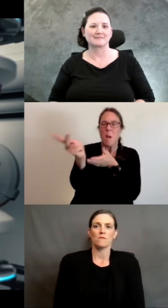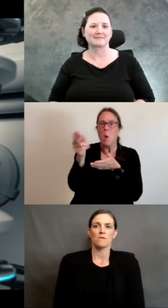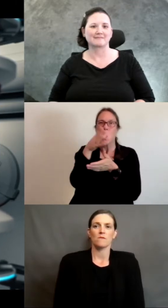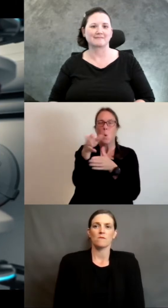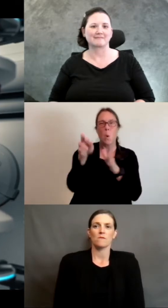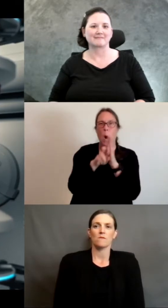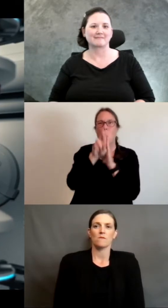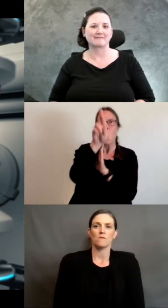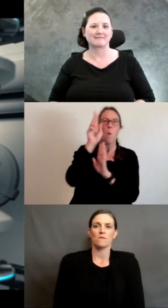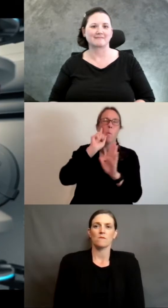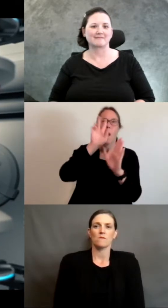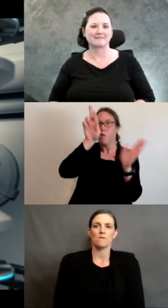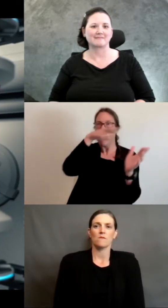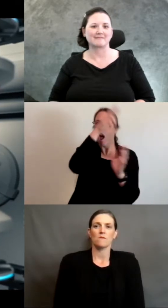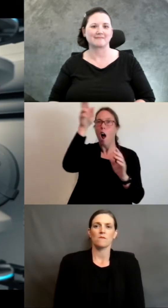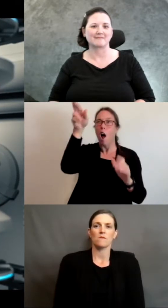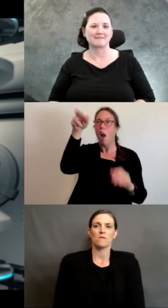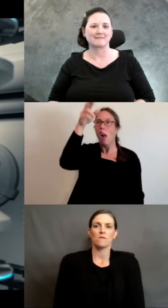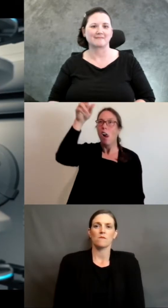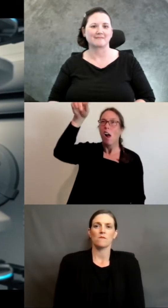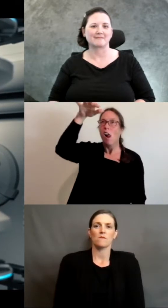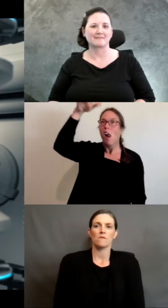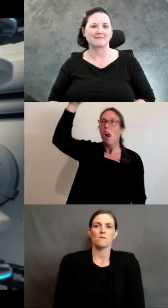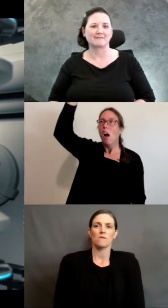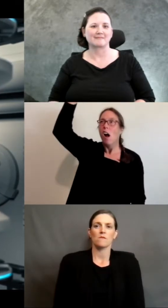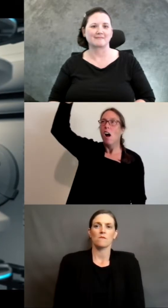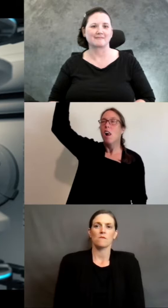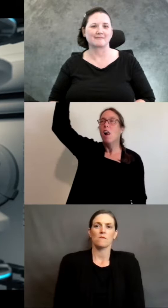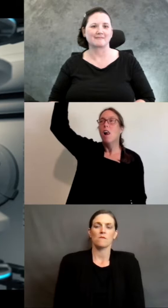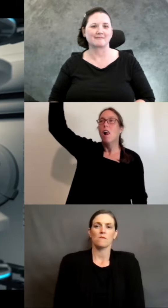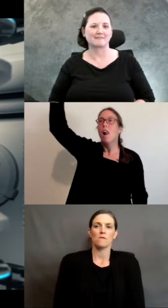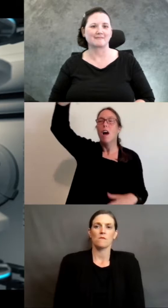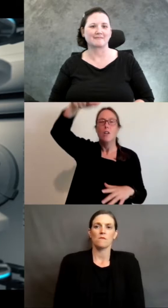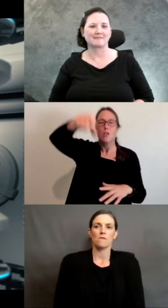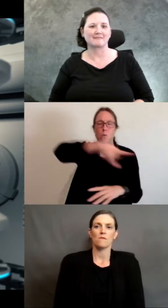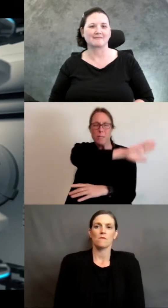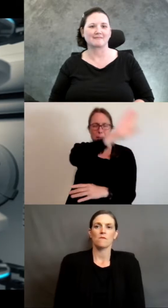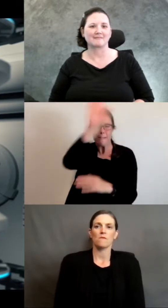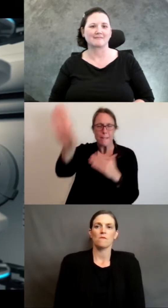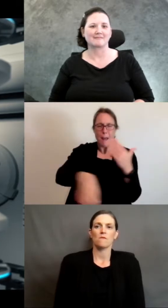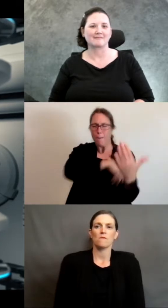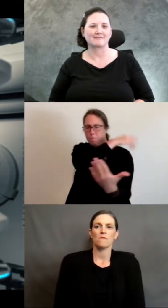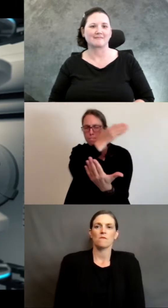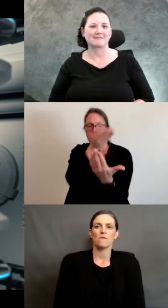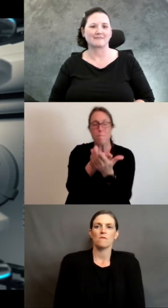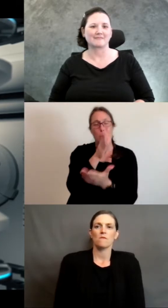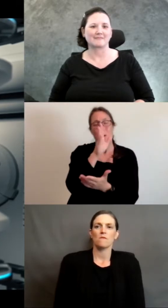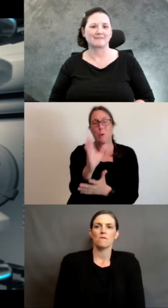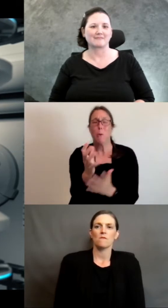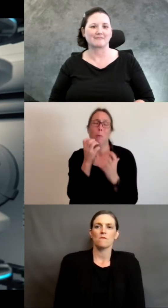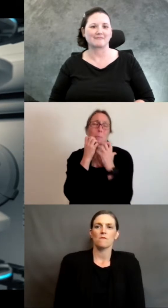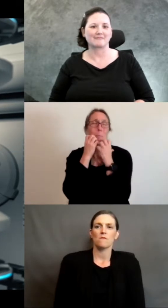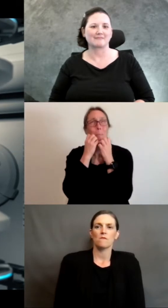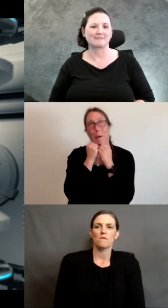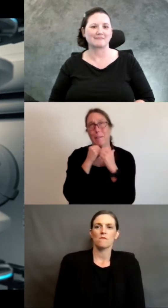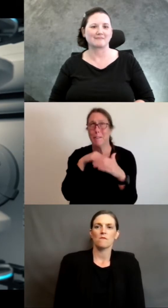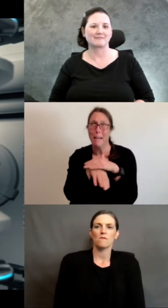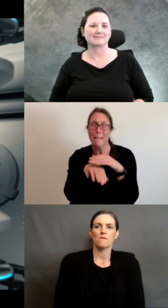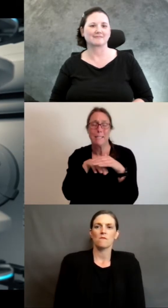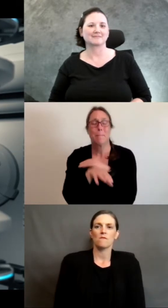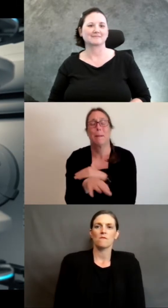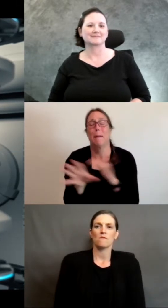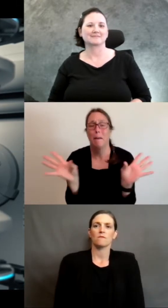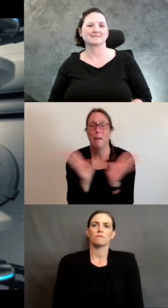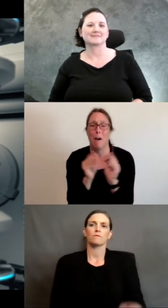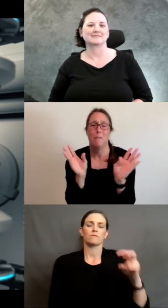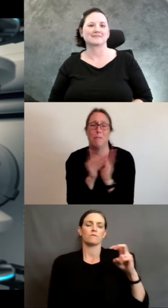space. And you won't reach your precious accessibility conference. He pets the snake on the head